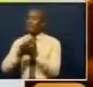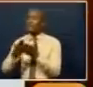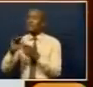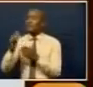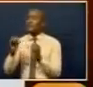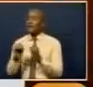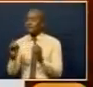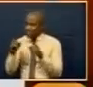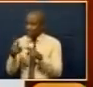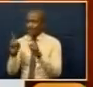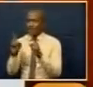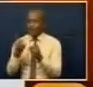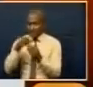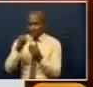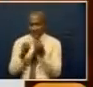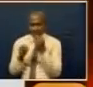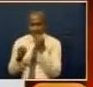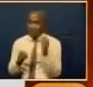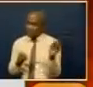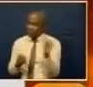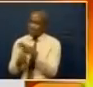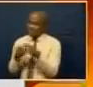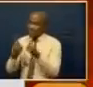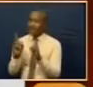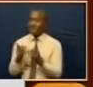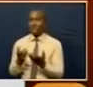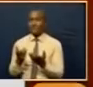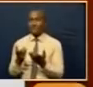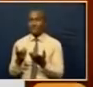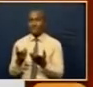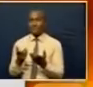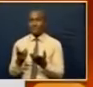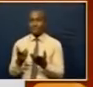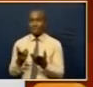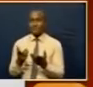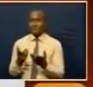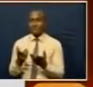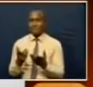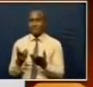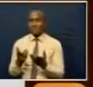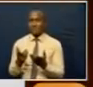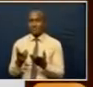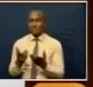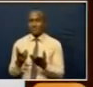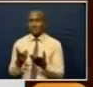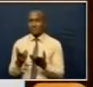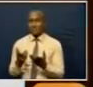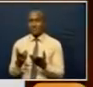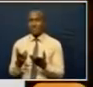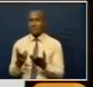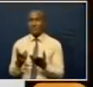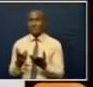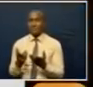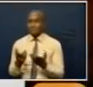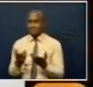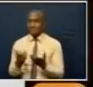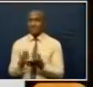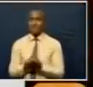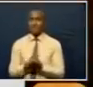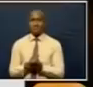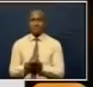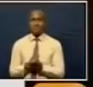Yourselves. A machine on a kazi. But you're the ones doing it. Look at this intersection just up the road at Yaya. But hold on, hold on. Were they shocked? They were shocked.